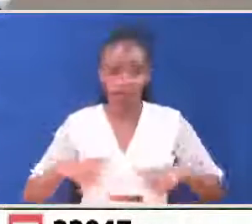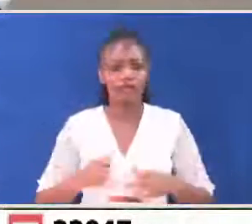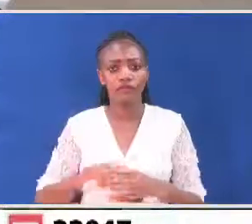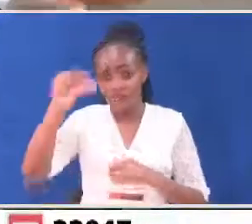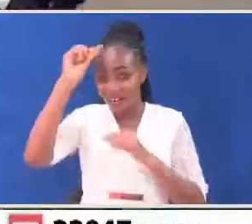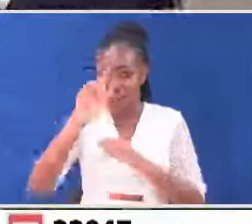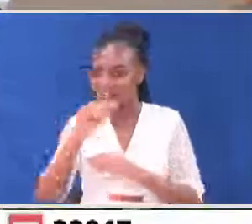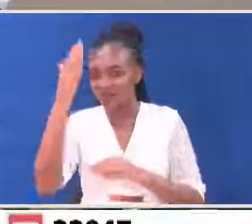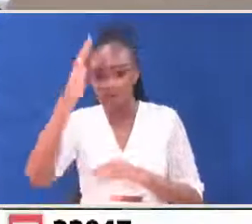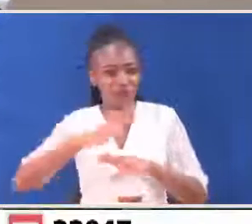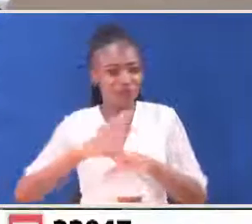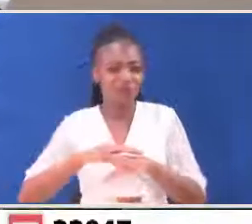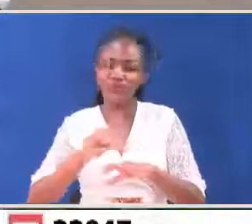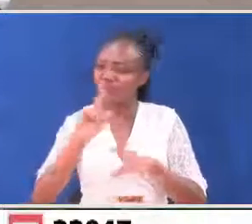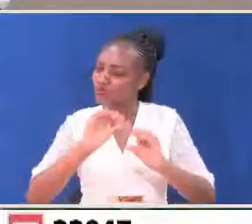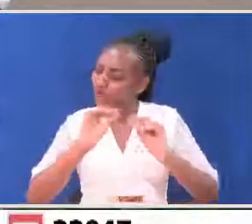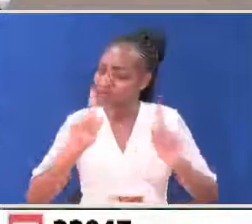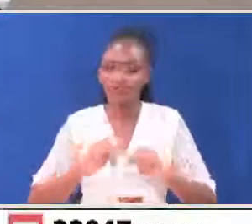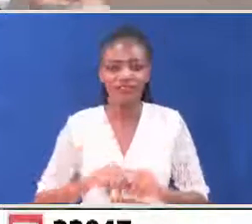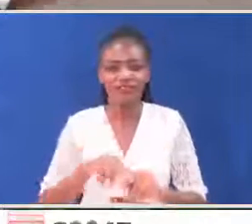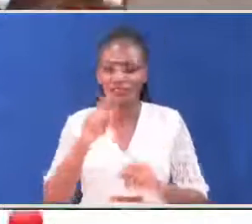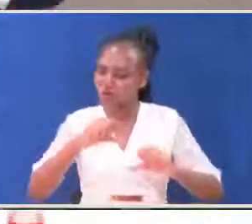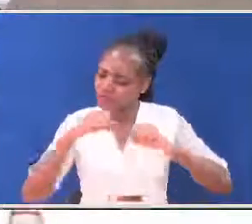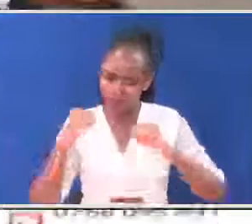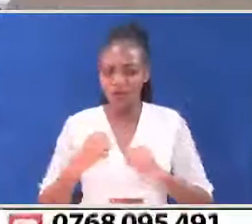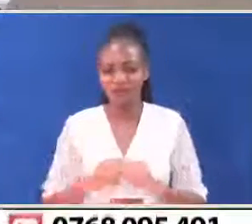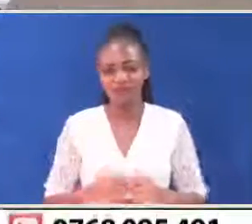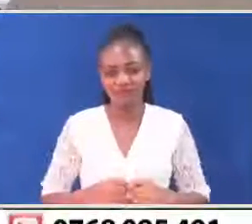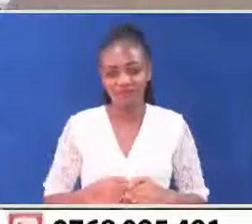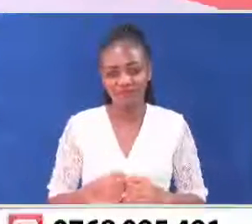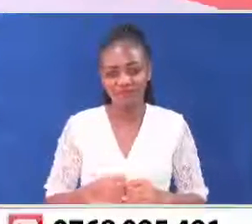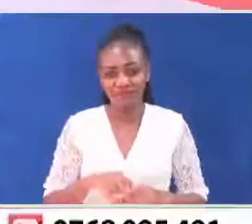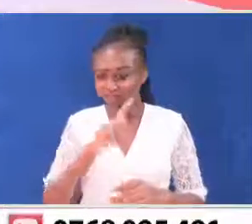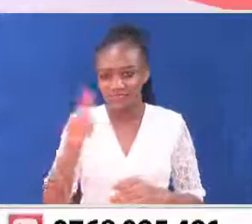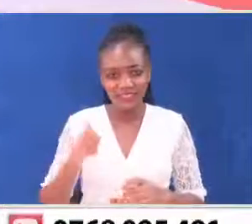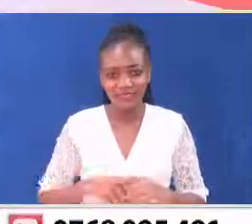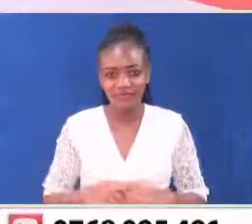you are good. Wewe uko sawa. Wewe uko sawa. Your tick is tick.